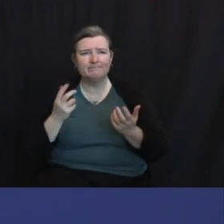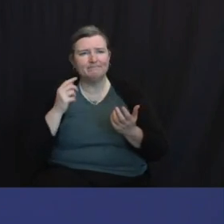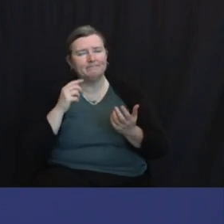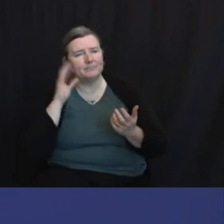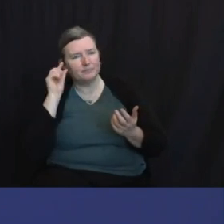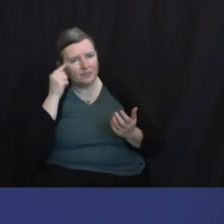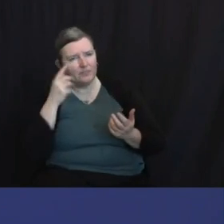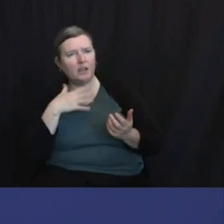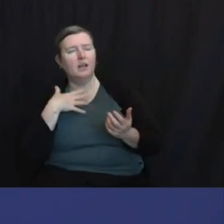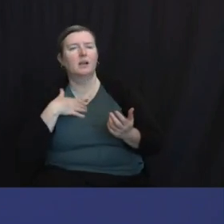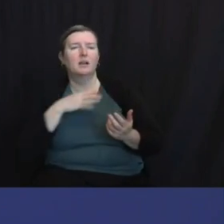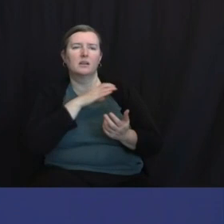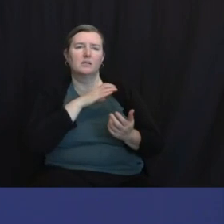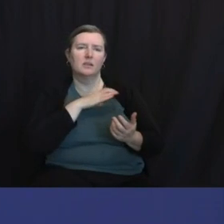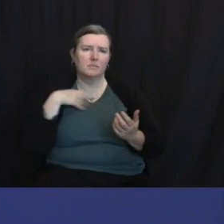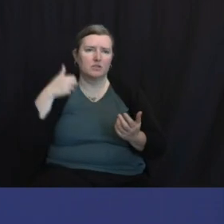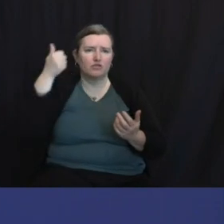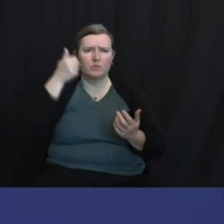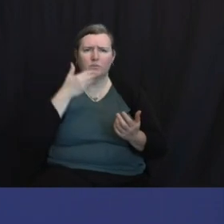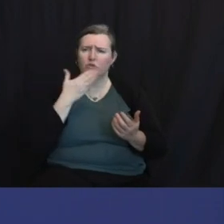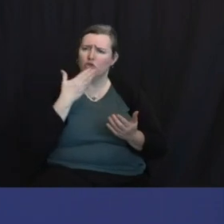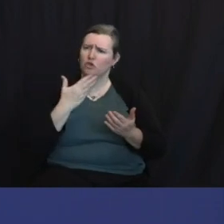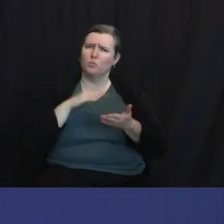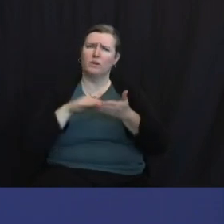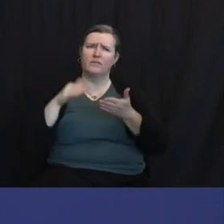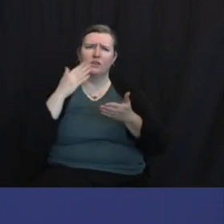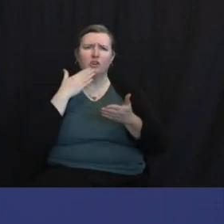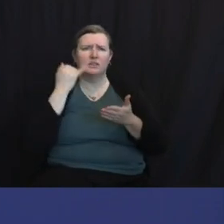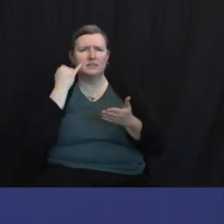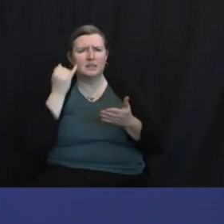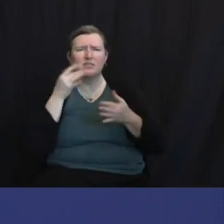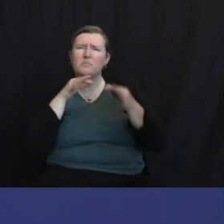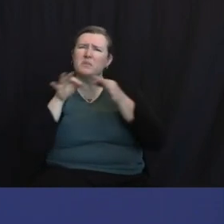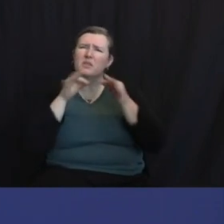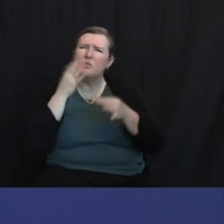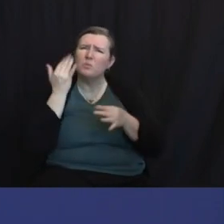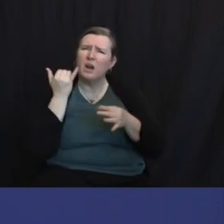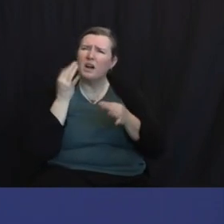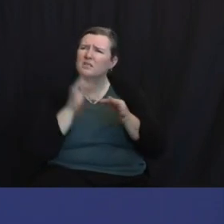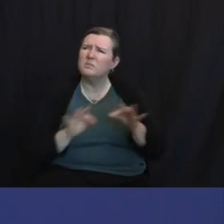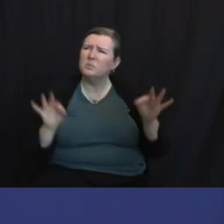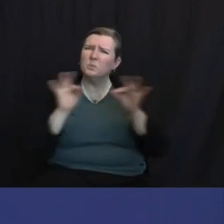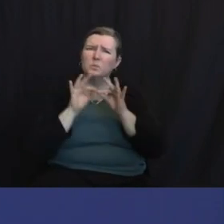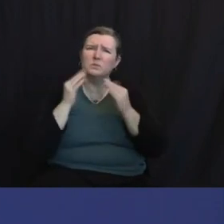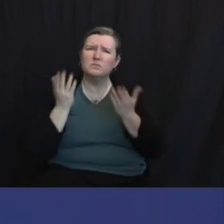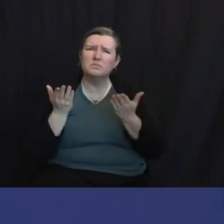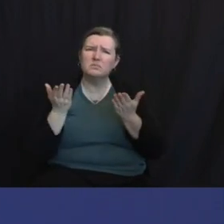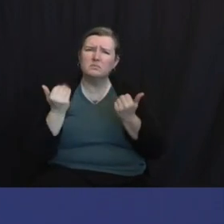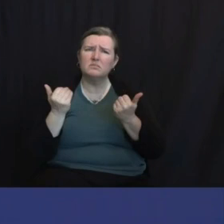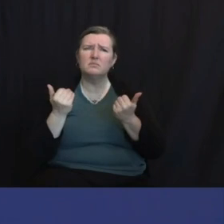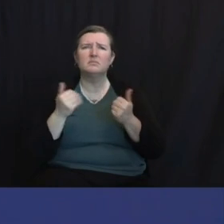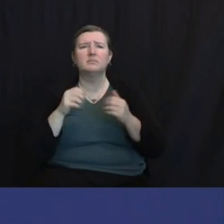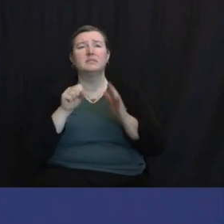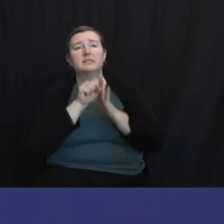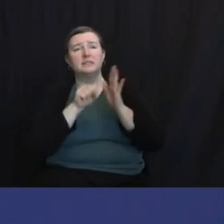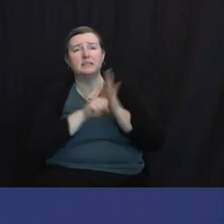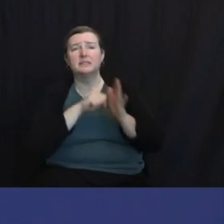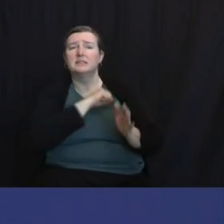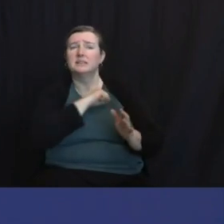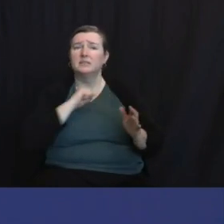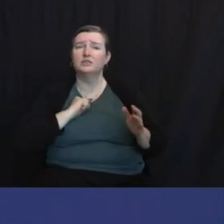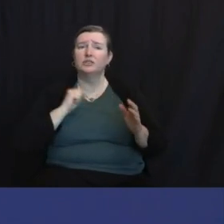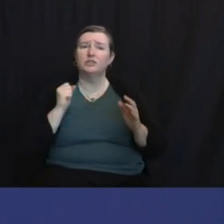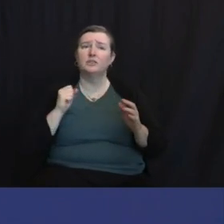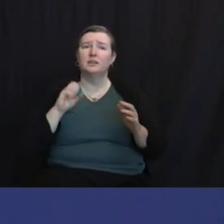think a waiver is a good idea? Please explain why it's important. State Senator Kristen Corrado is urging you to release guidance that would